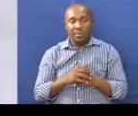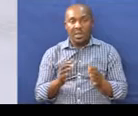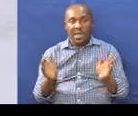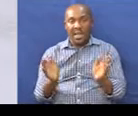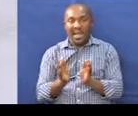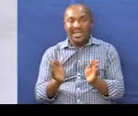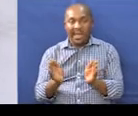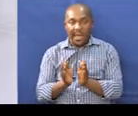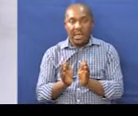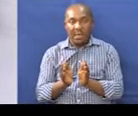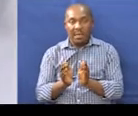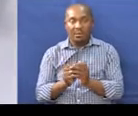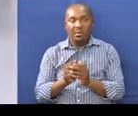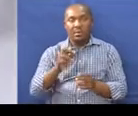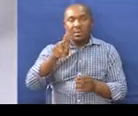retained